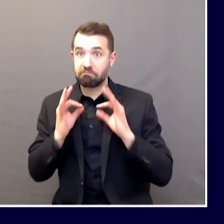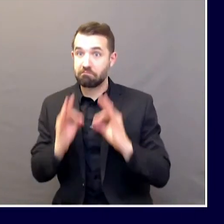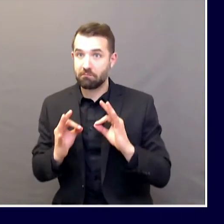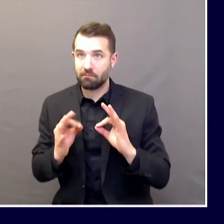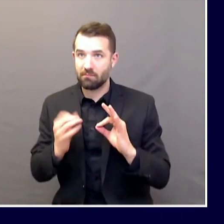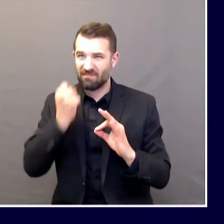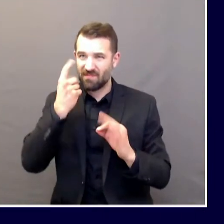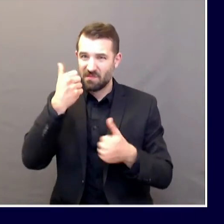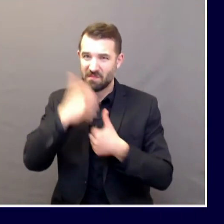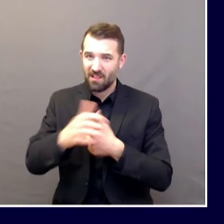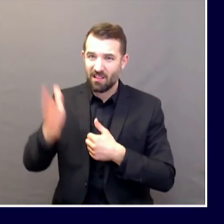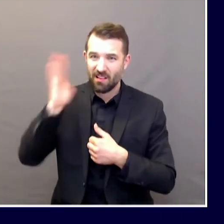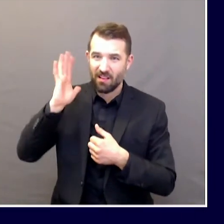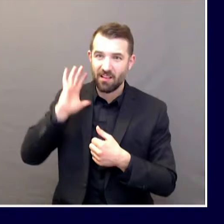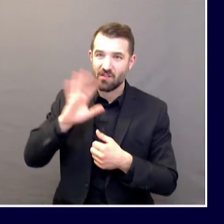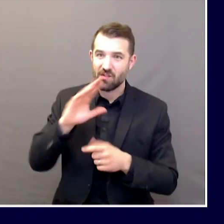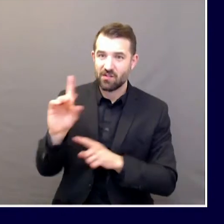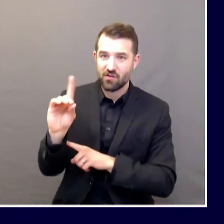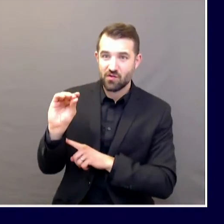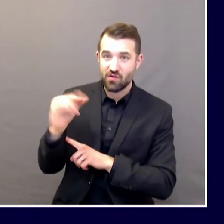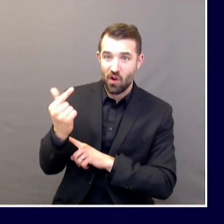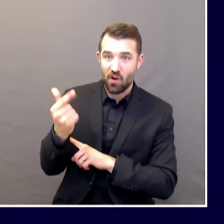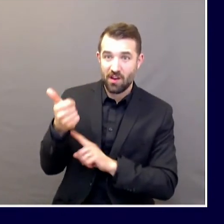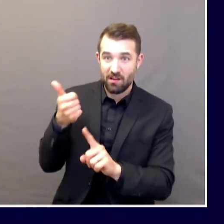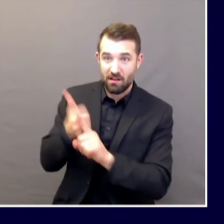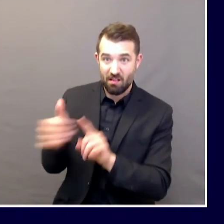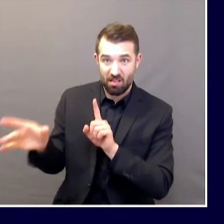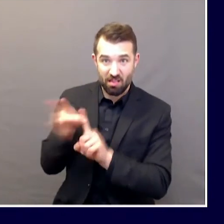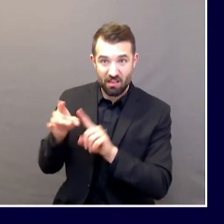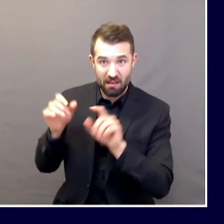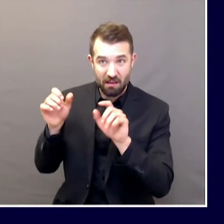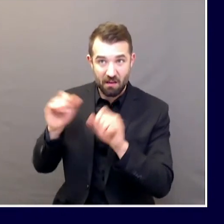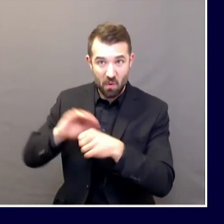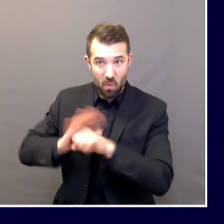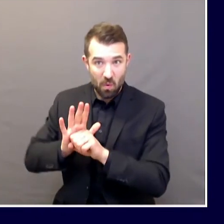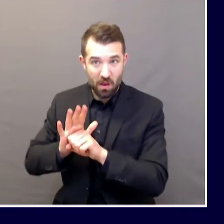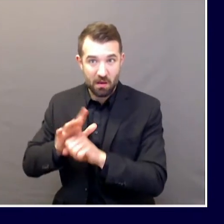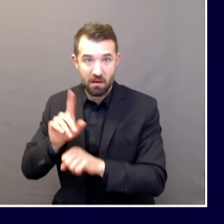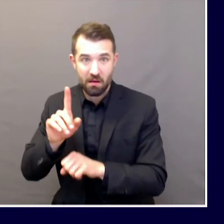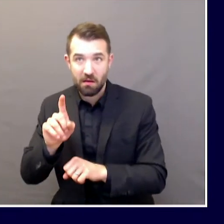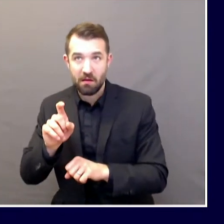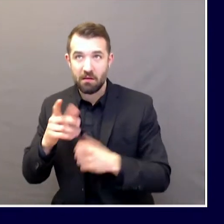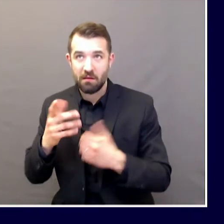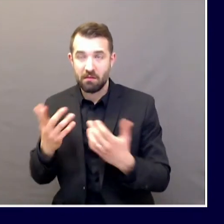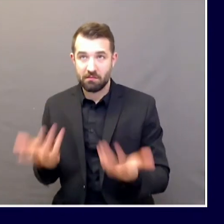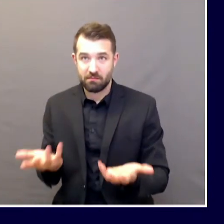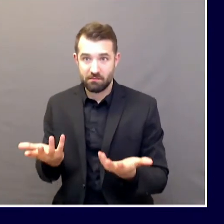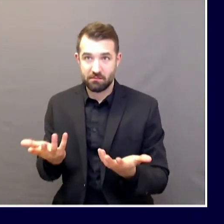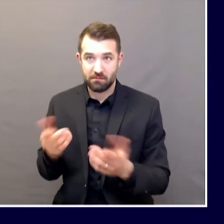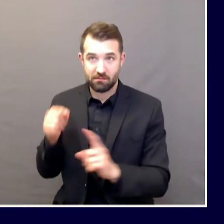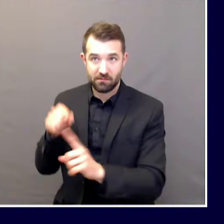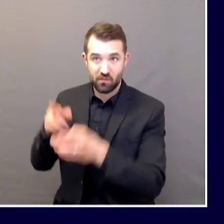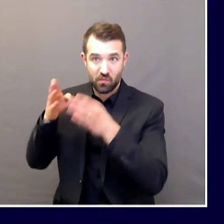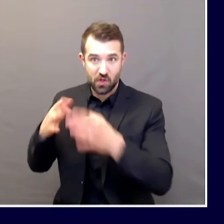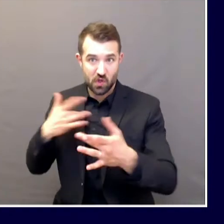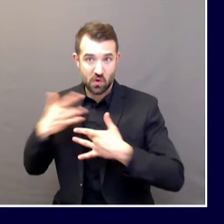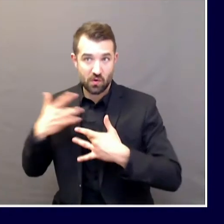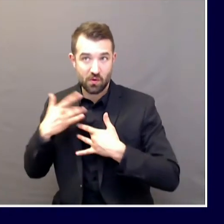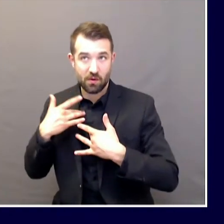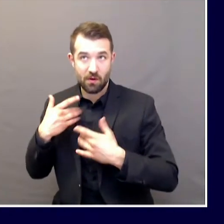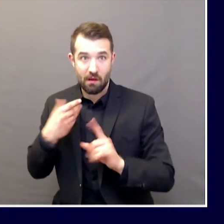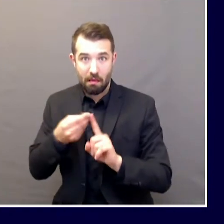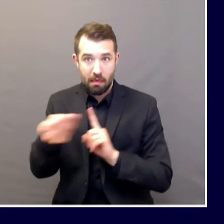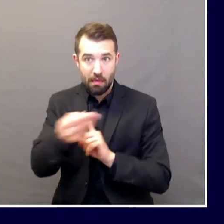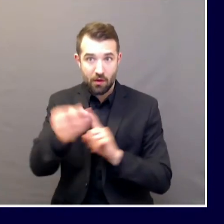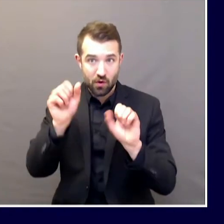what you thought about that. Amy, as a dog lover myself, this has been something I've been focused